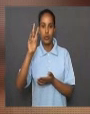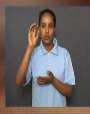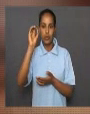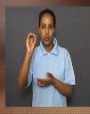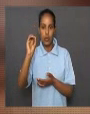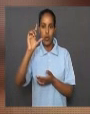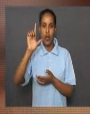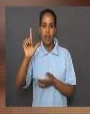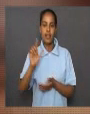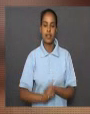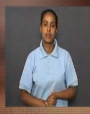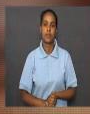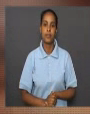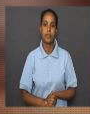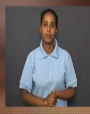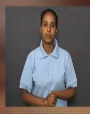0.20 liters.